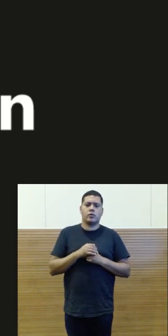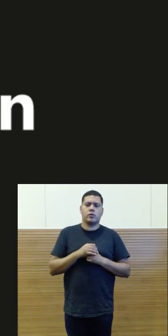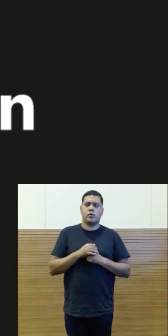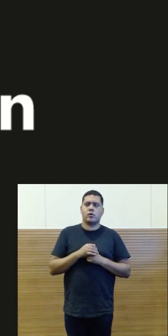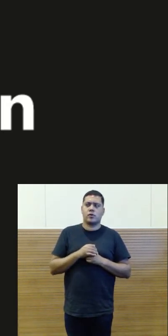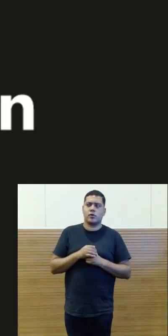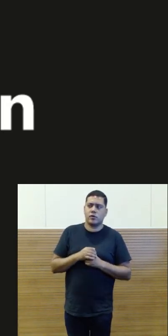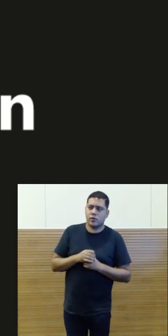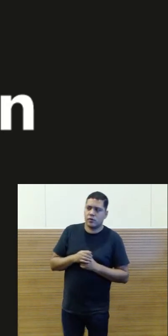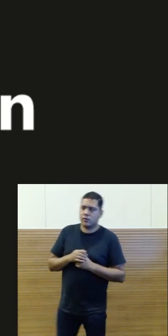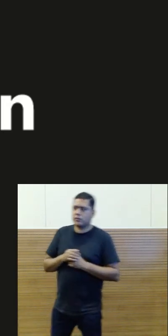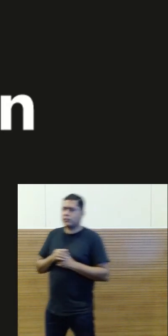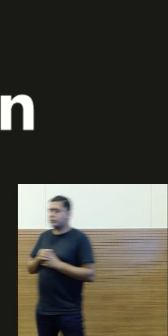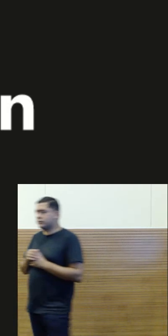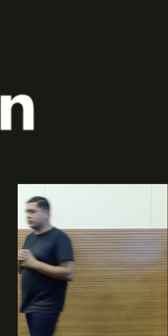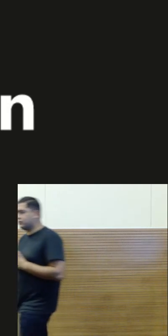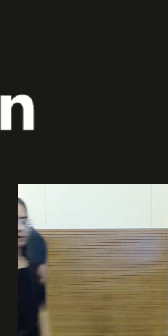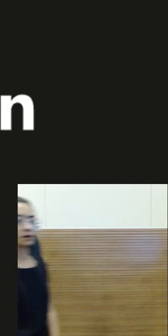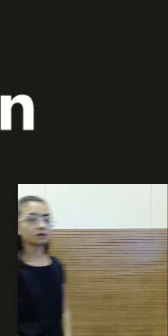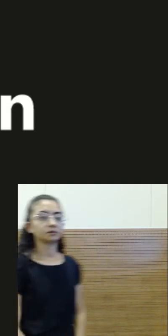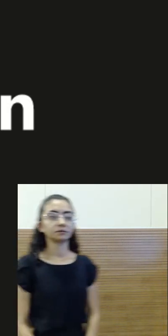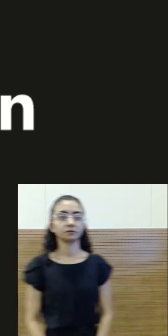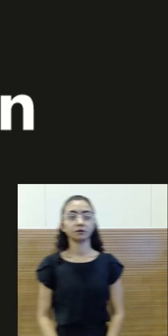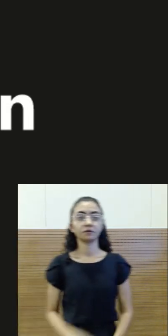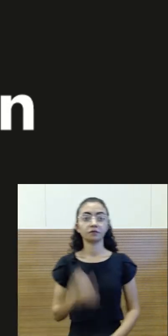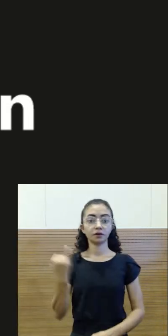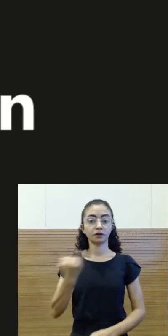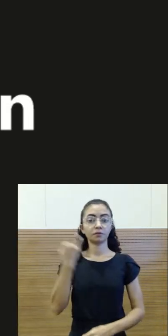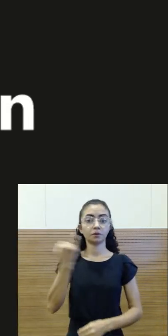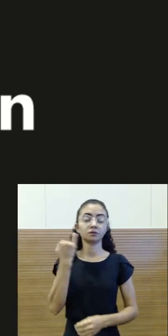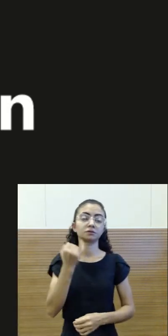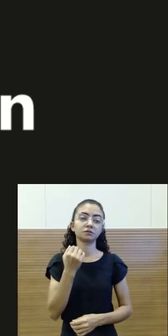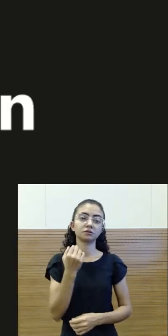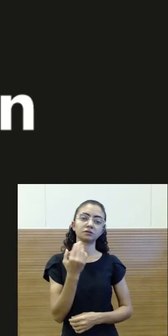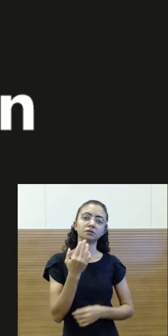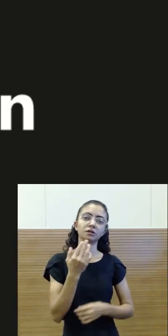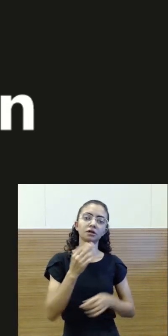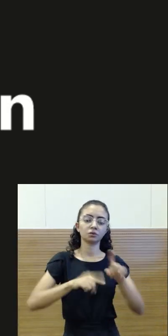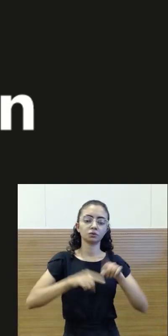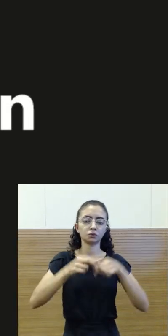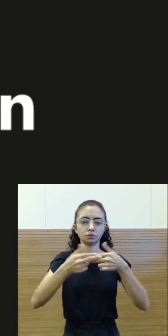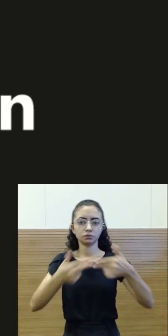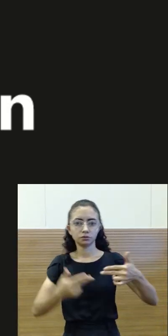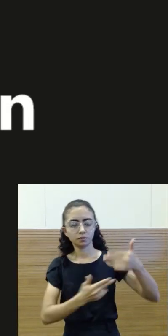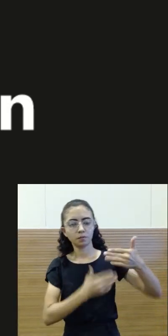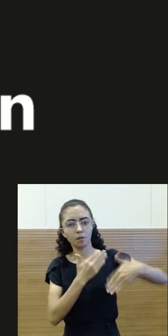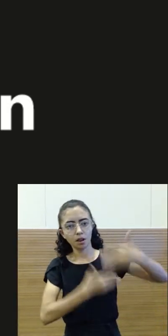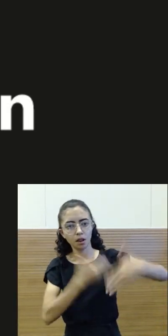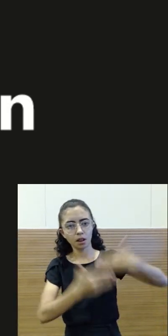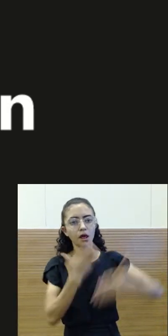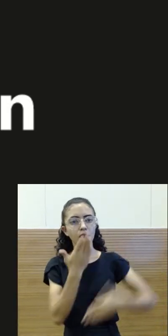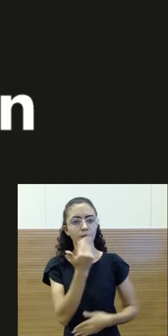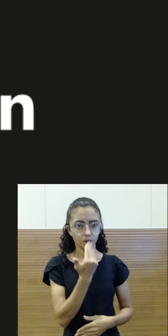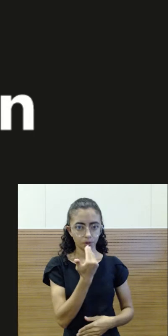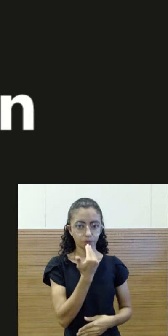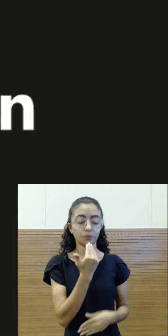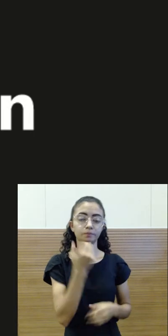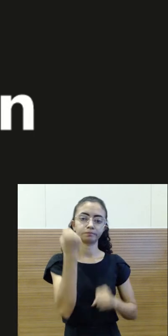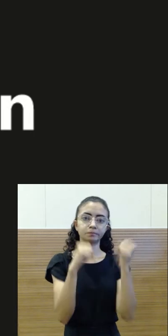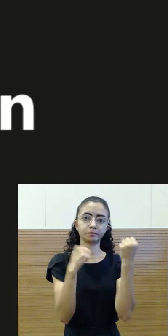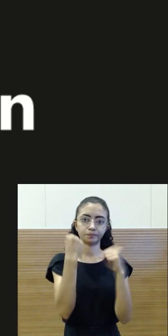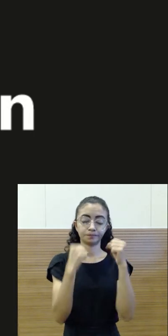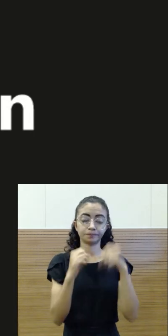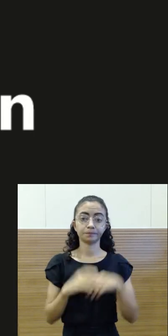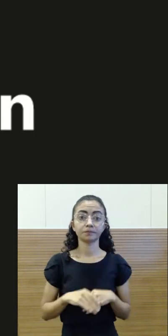ingredients consumed in moderation. Now, what's almost entirely missing in dietary